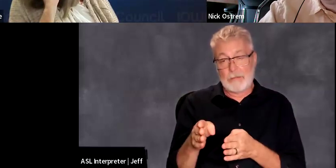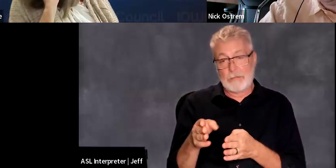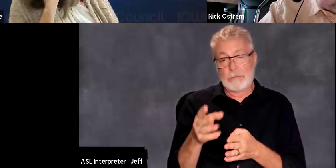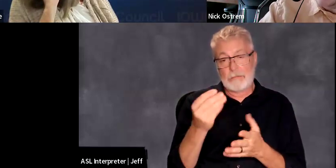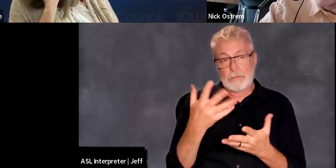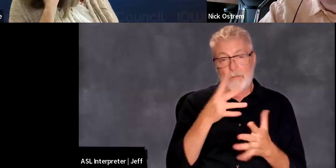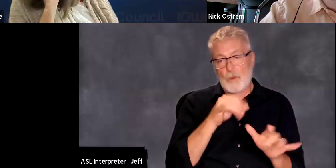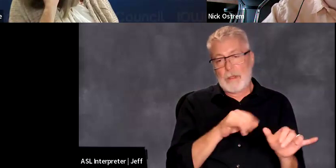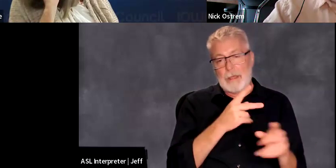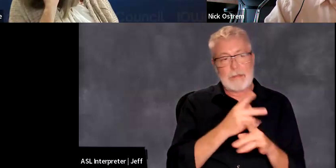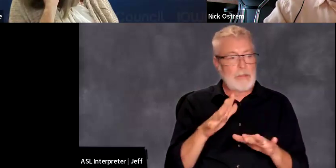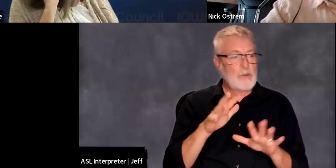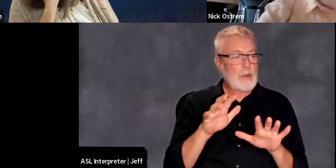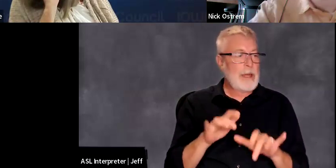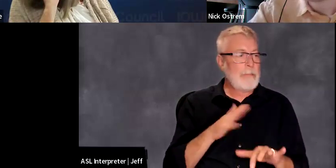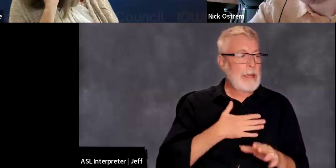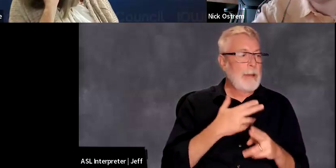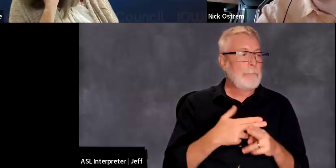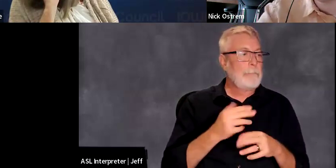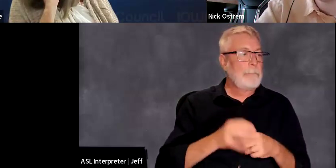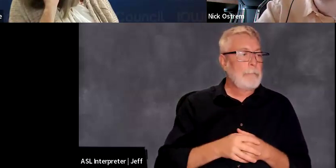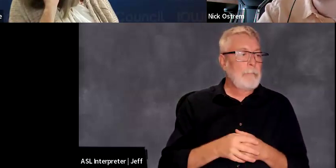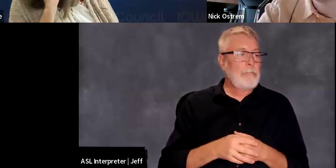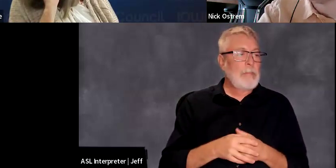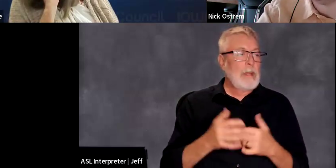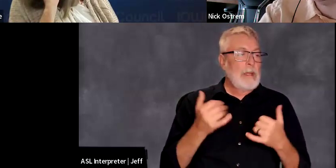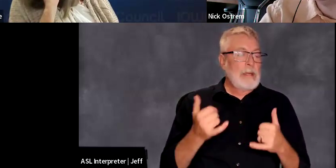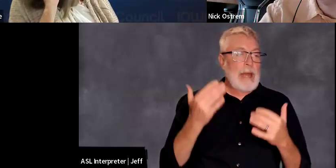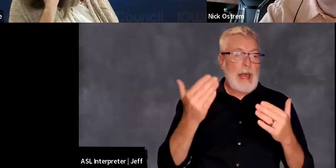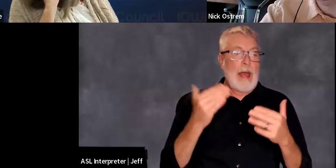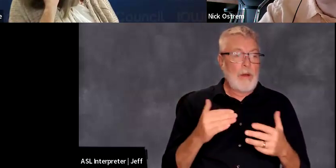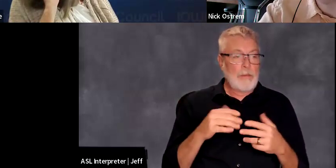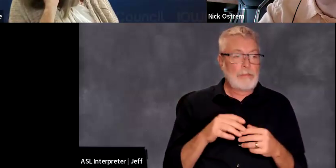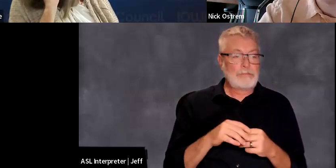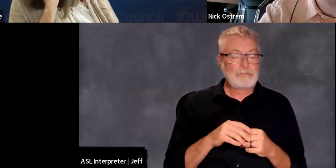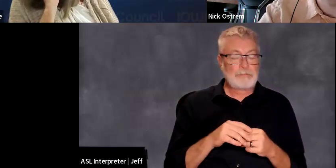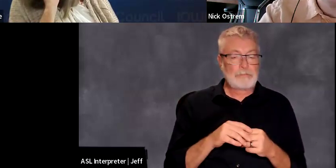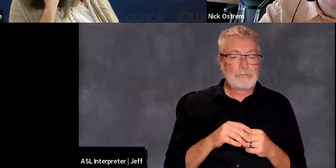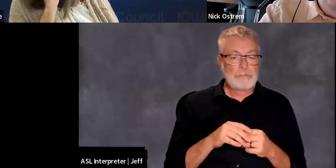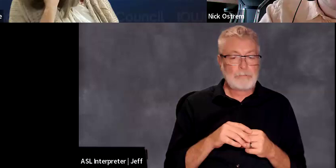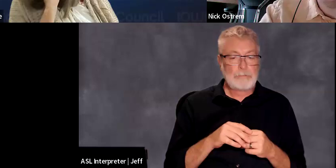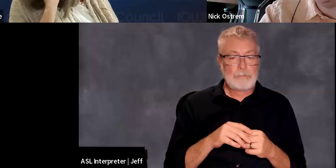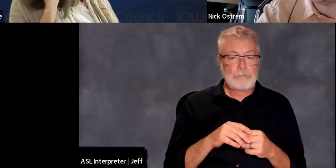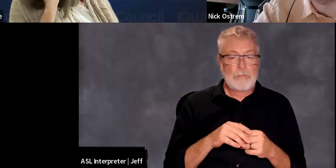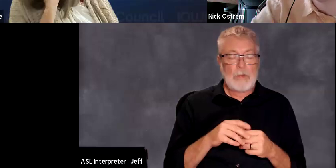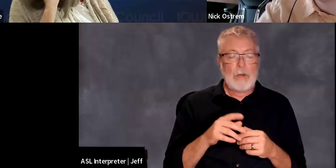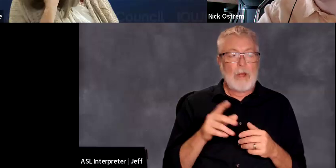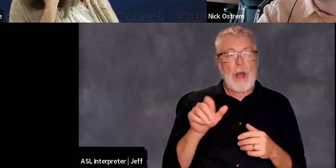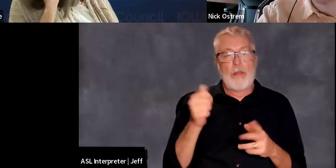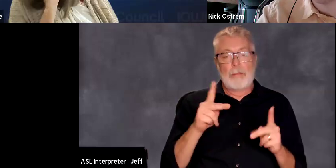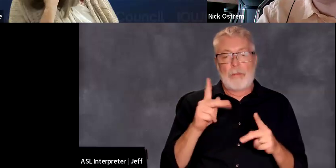So I've typed in my name. Mhm. And now we are going to set up for the rest of your household.